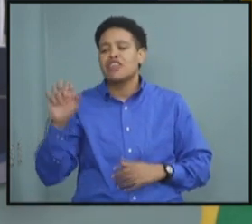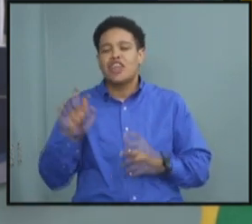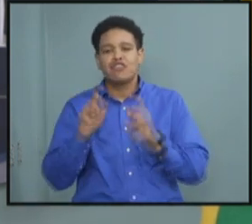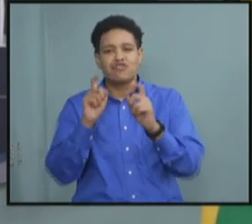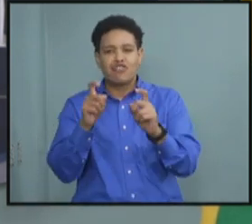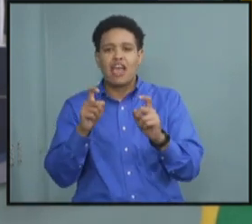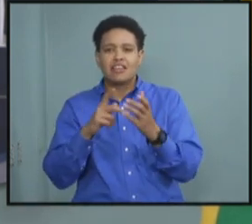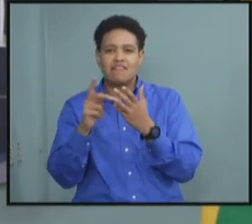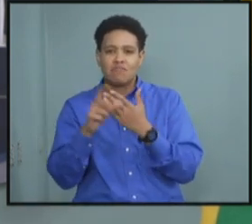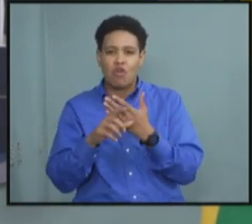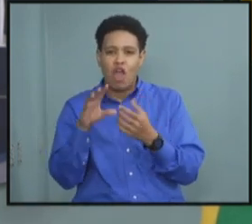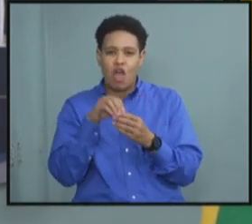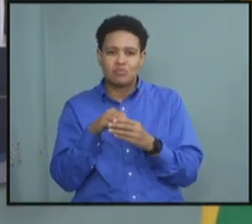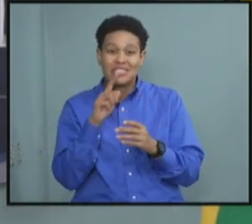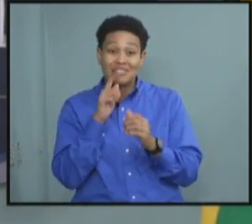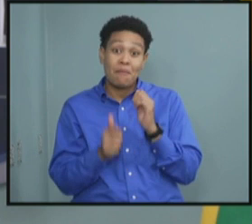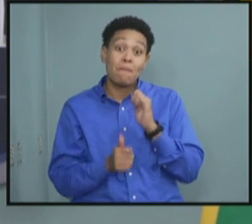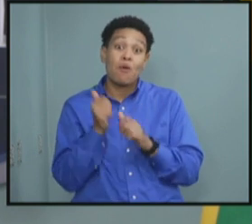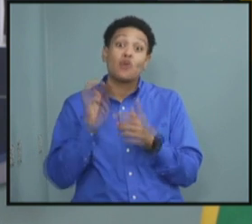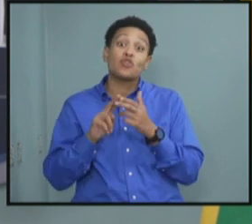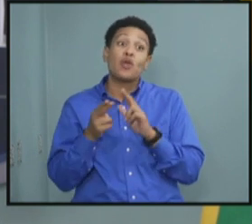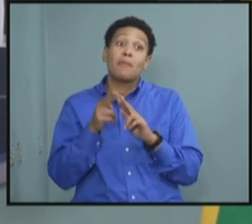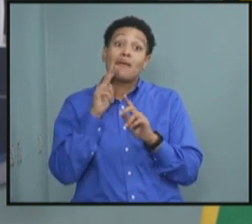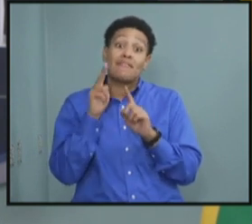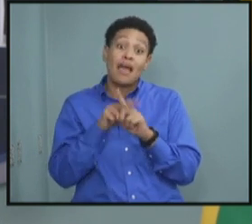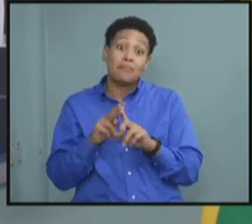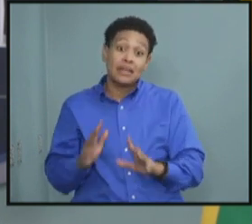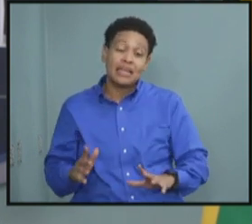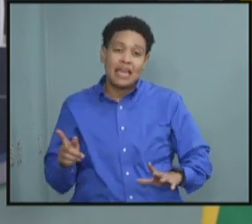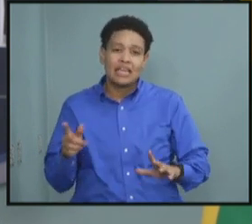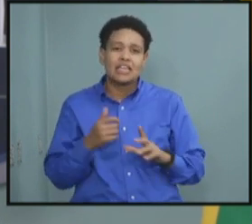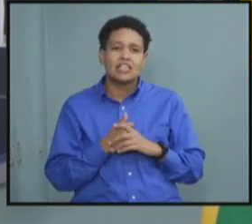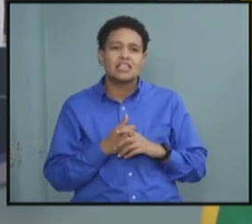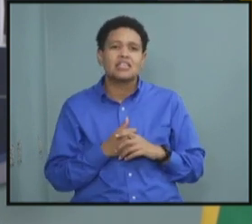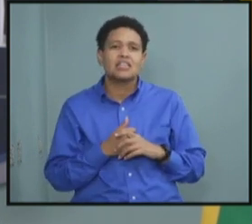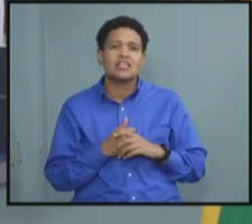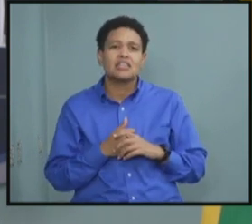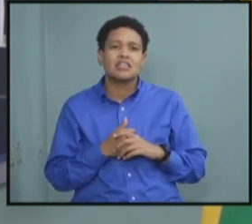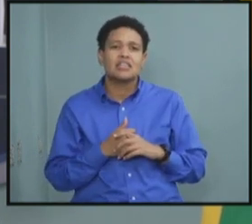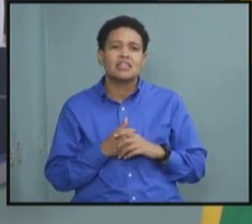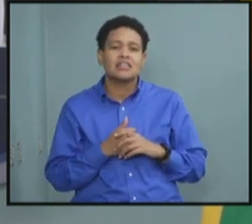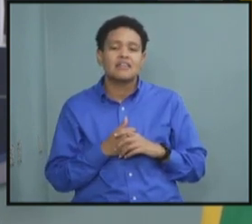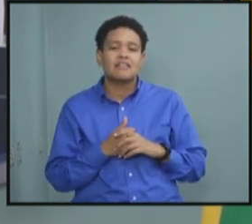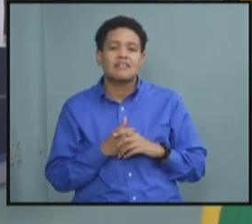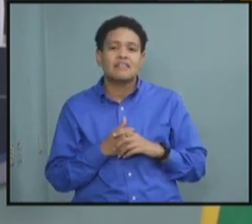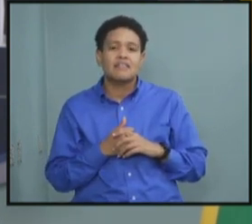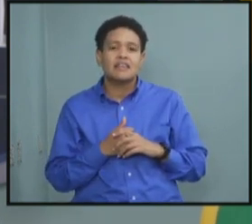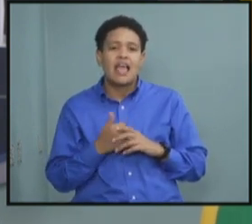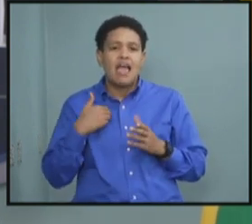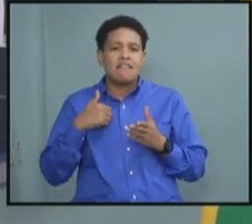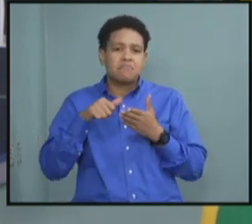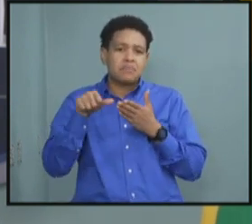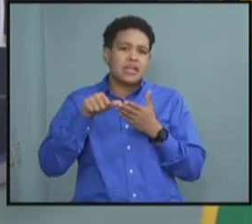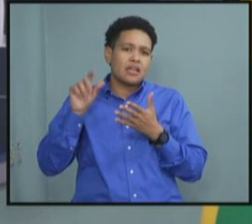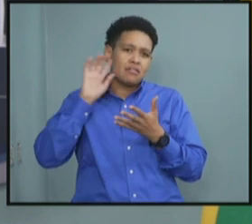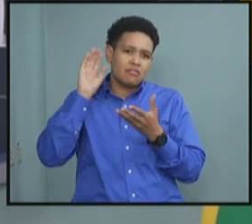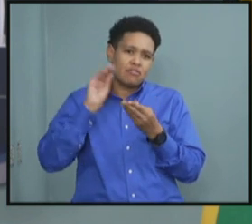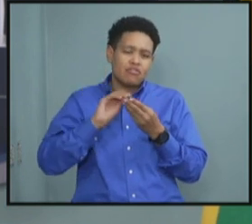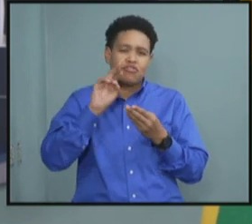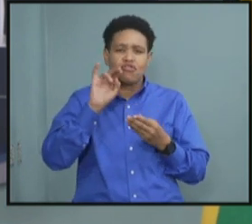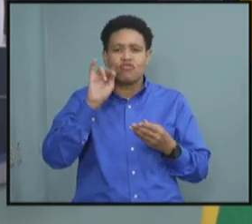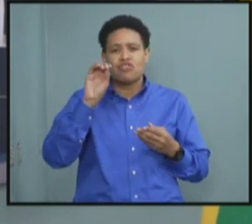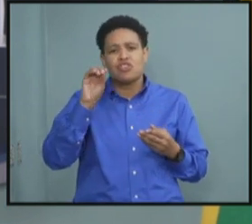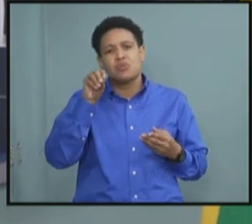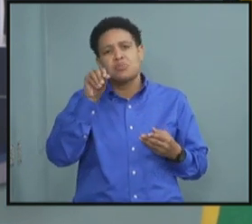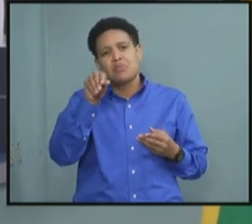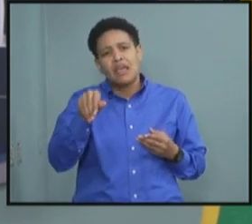which consisted of the most number of applications, has had a payout ratio, as